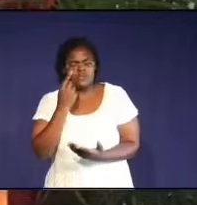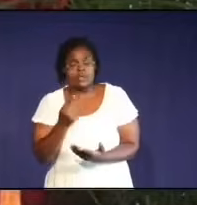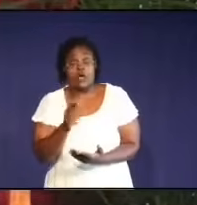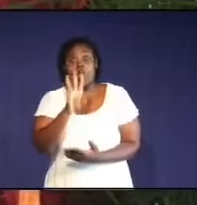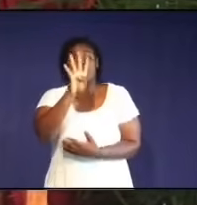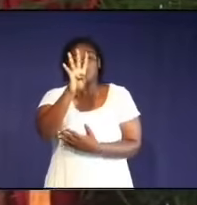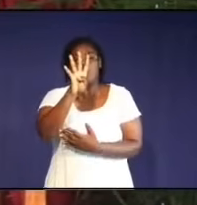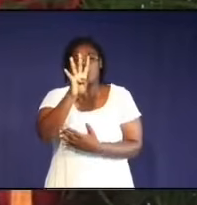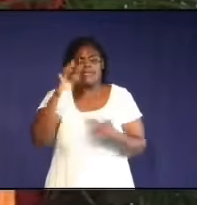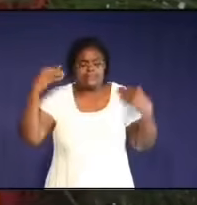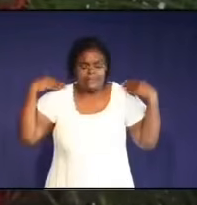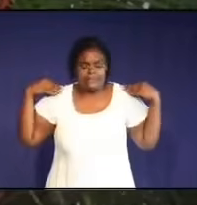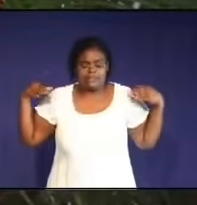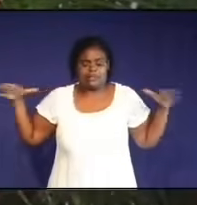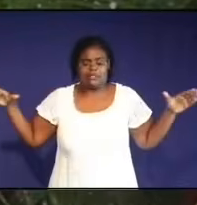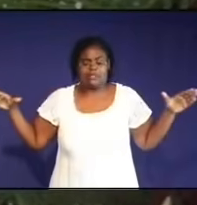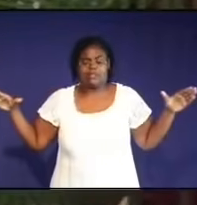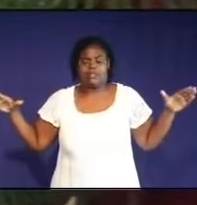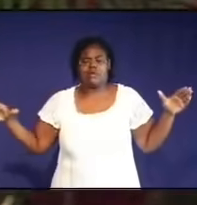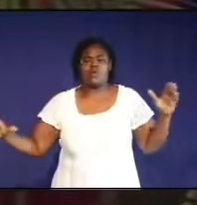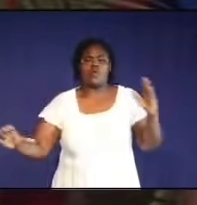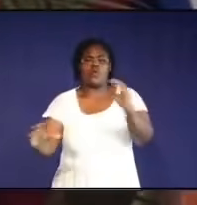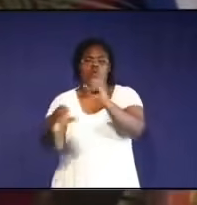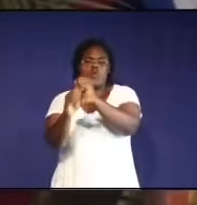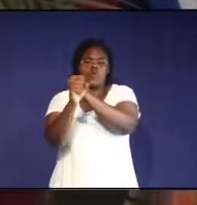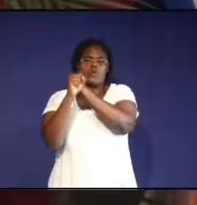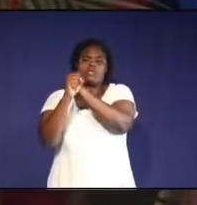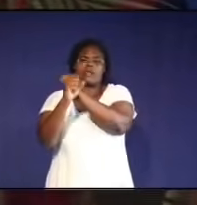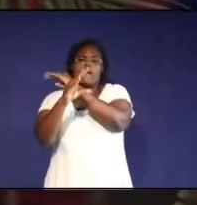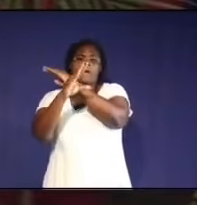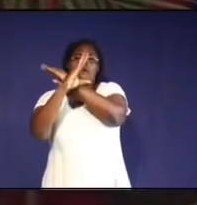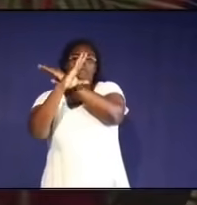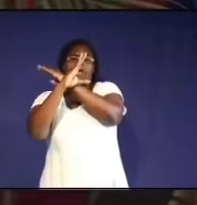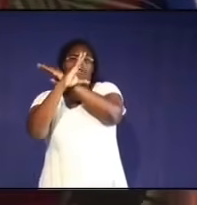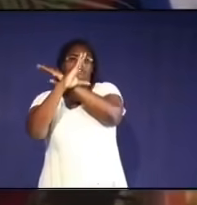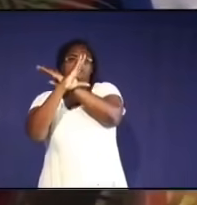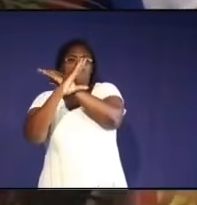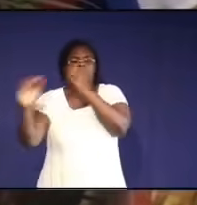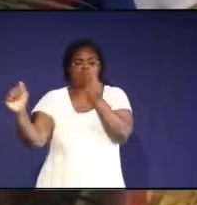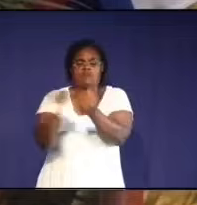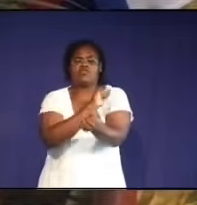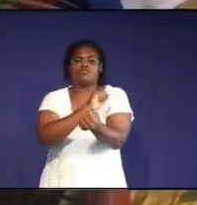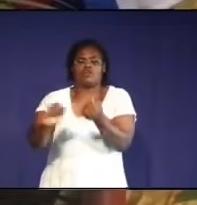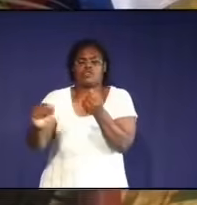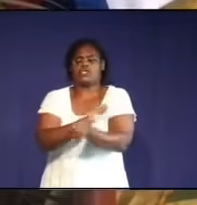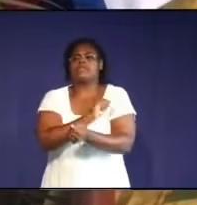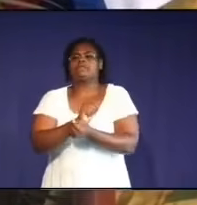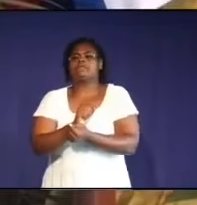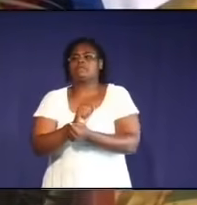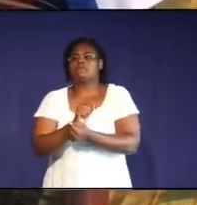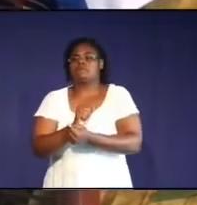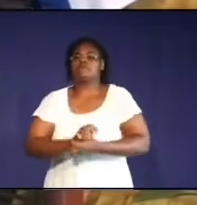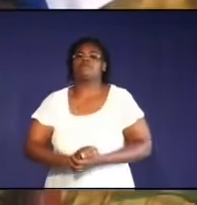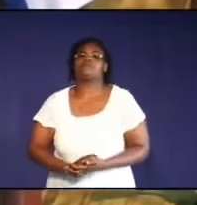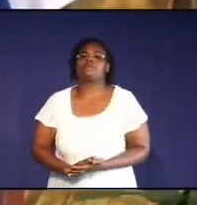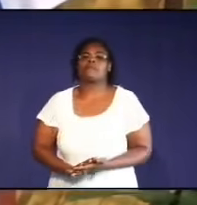four angels holding back the winds of destruction. Well,